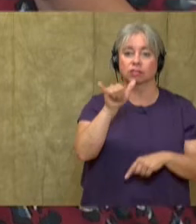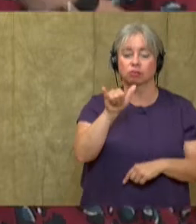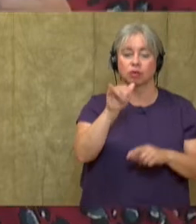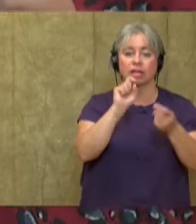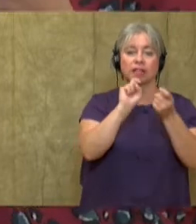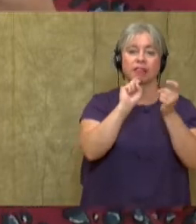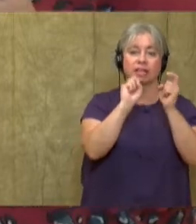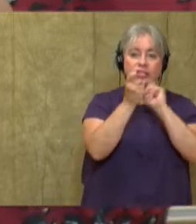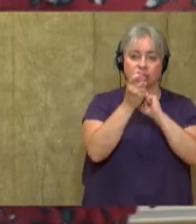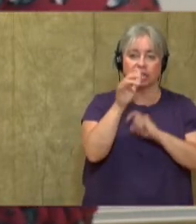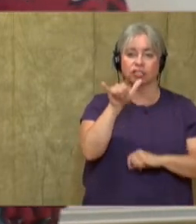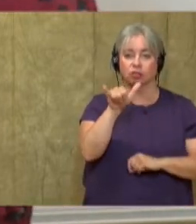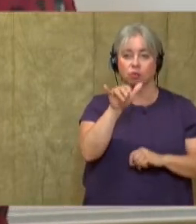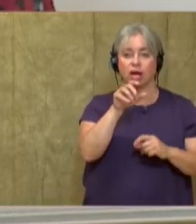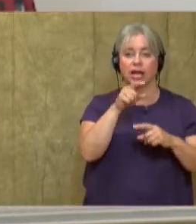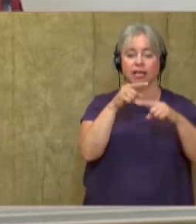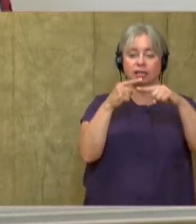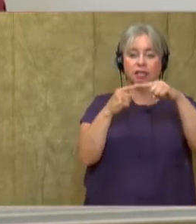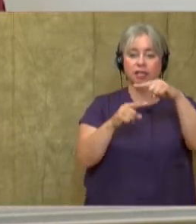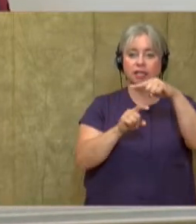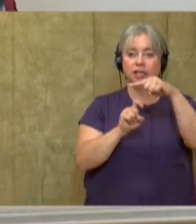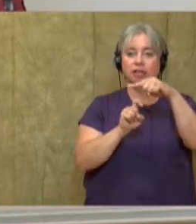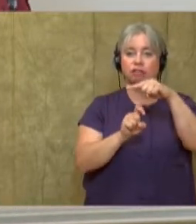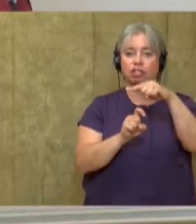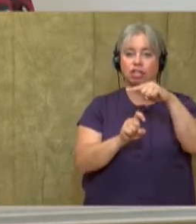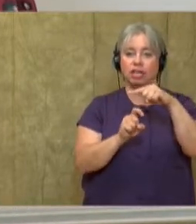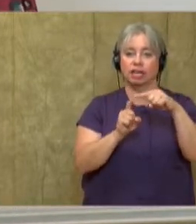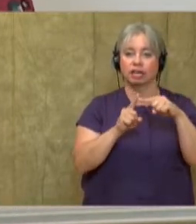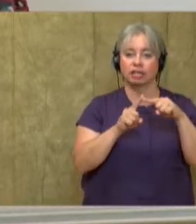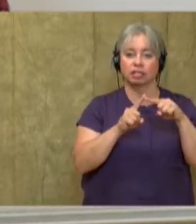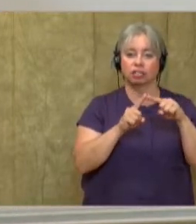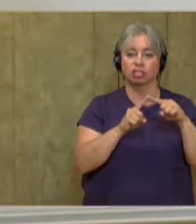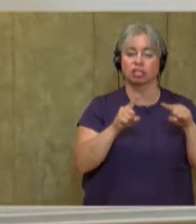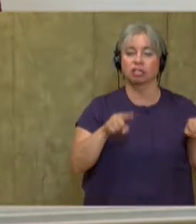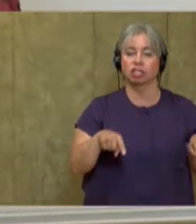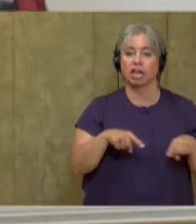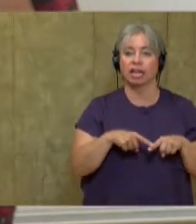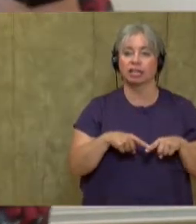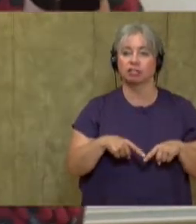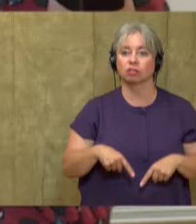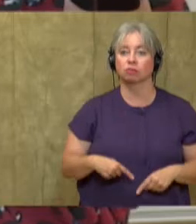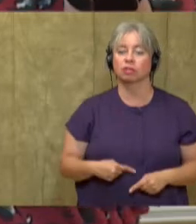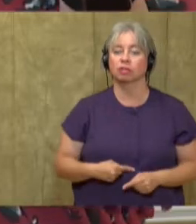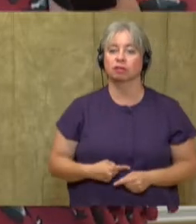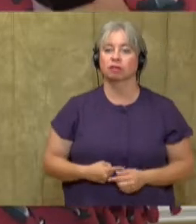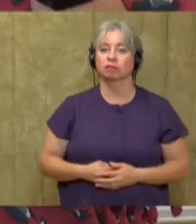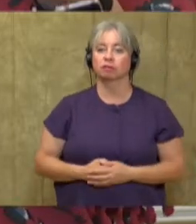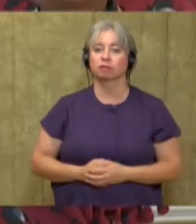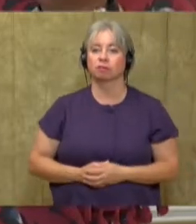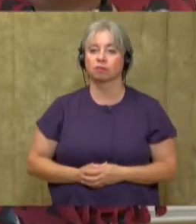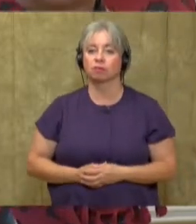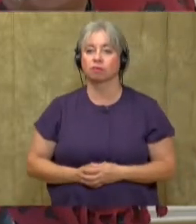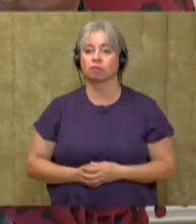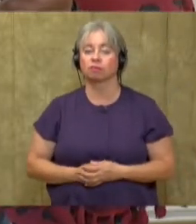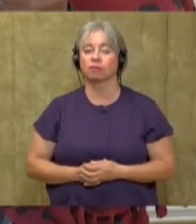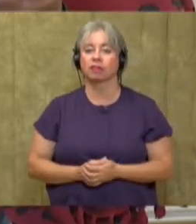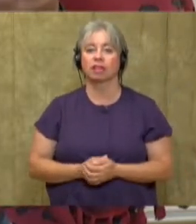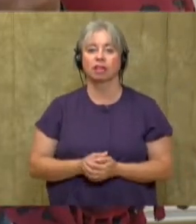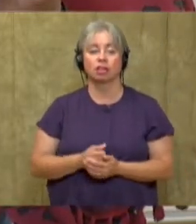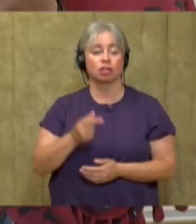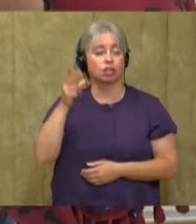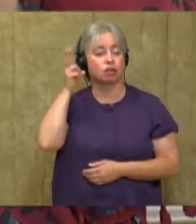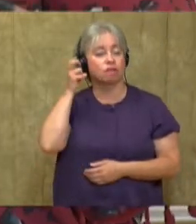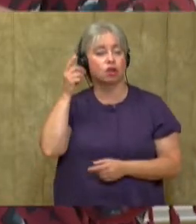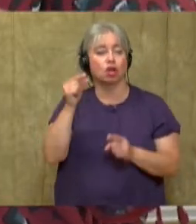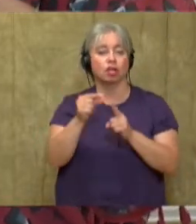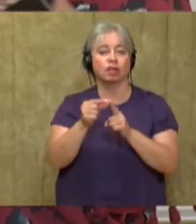the change in the vertical over the change in the horizontal. And just like the word slope, you kind of have heard that word probably before